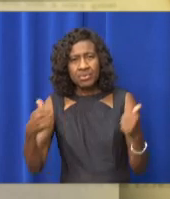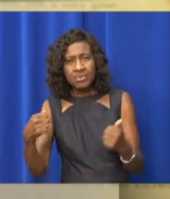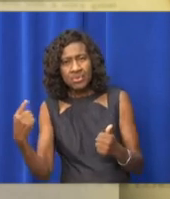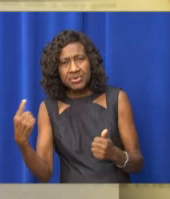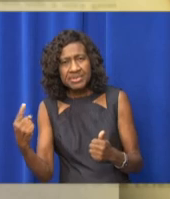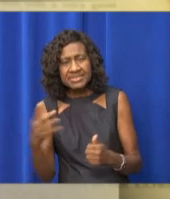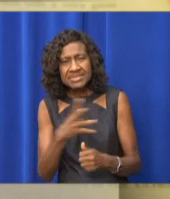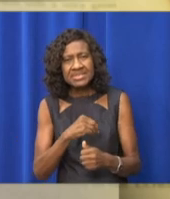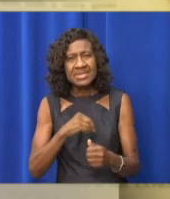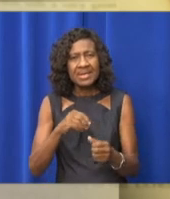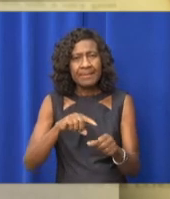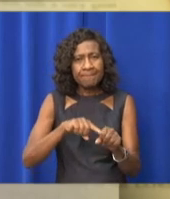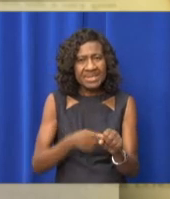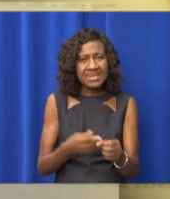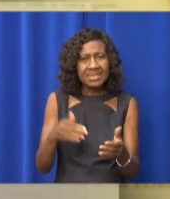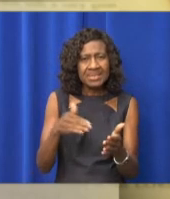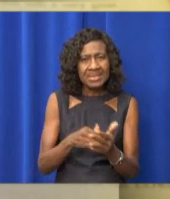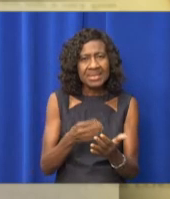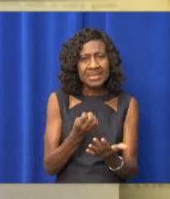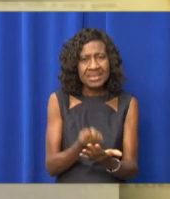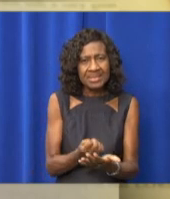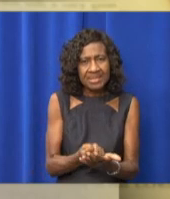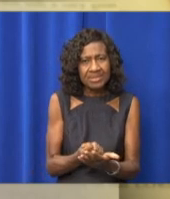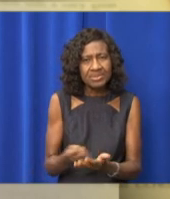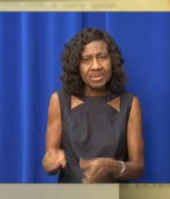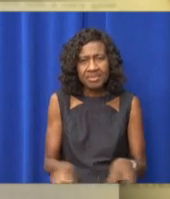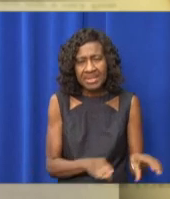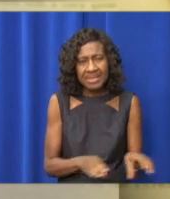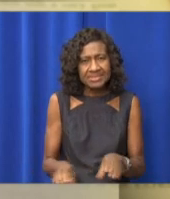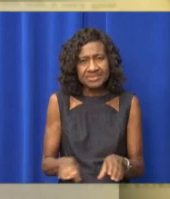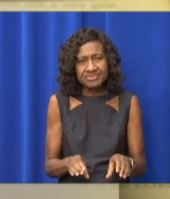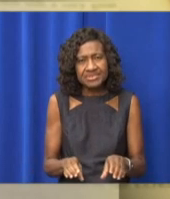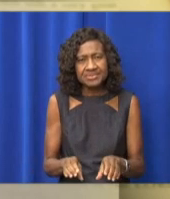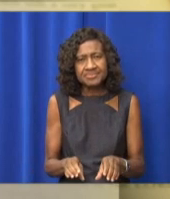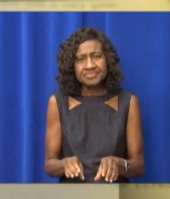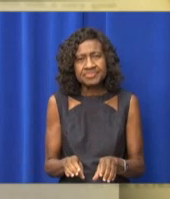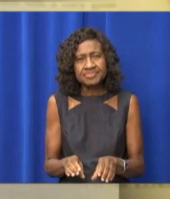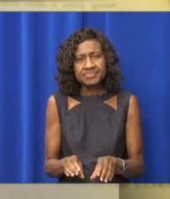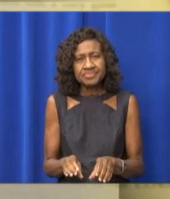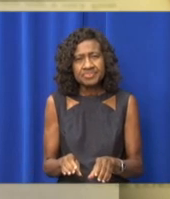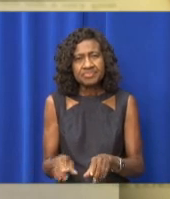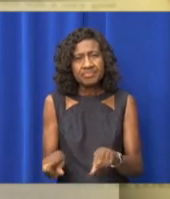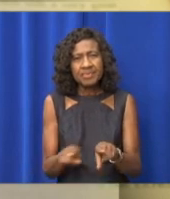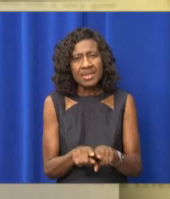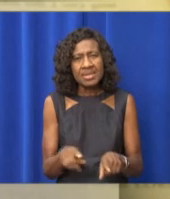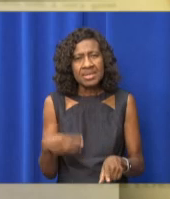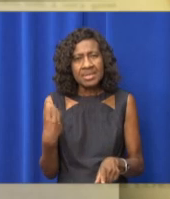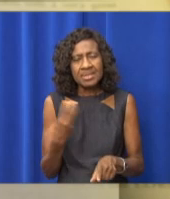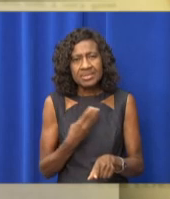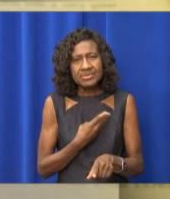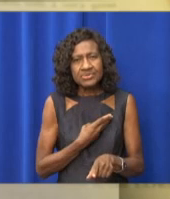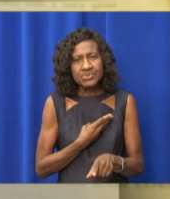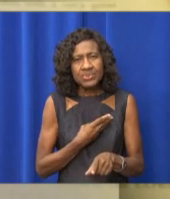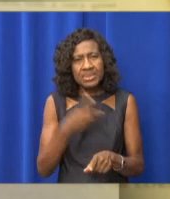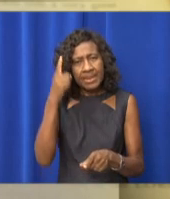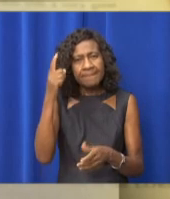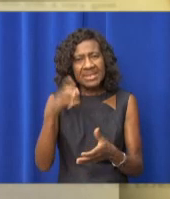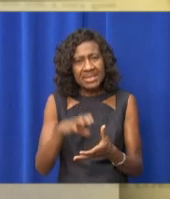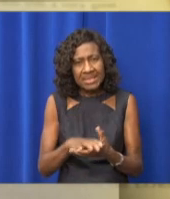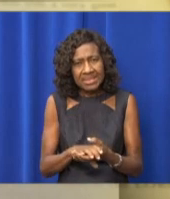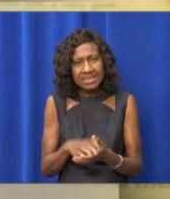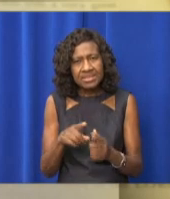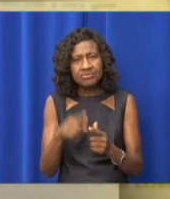economic activity and overall normalcy in the Cayman Islands. As we dare Almighty God to believe,